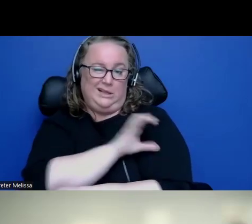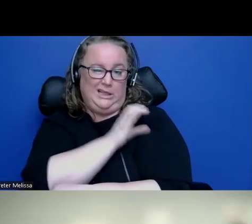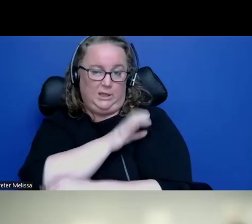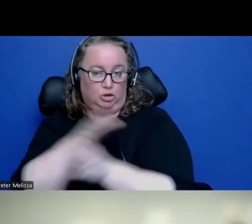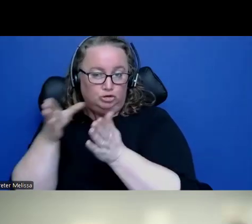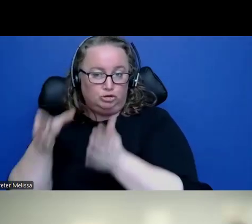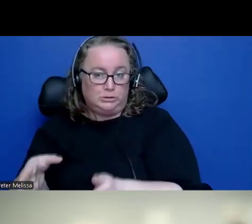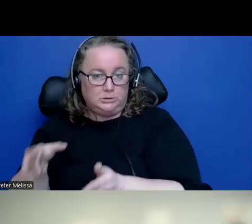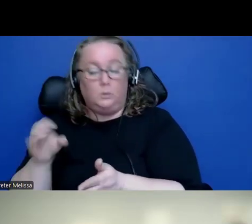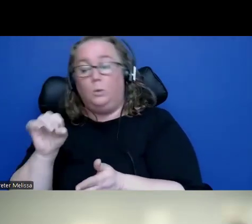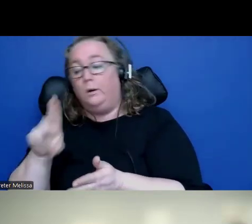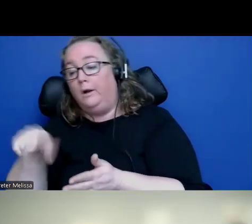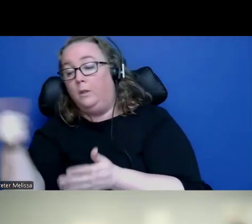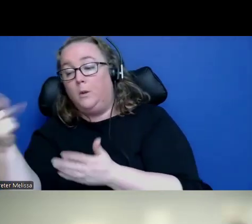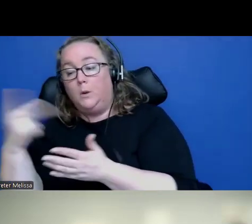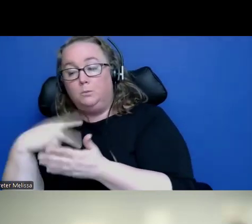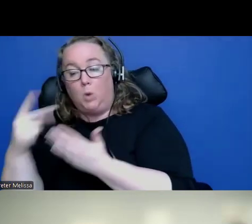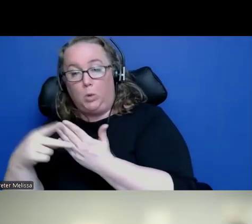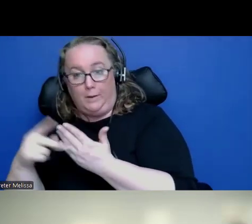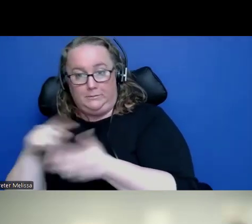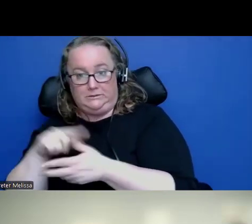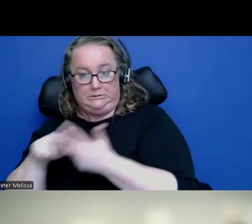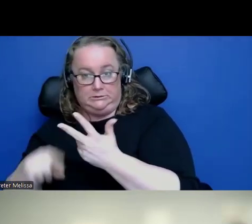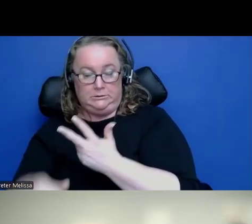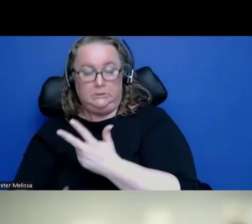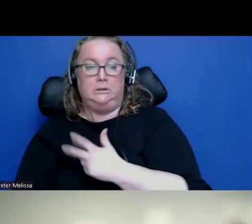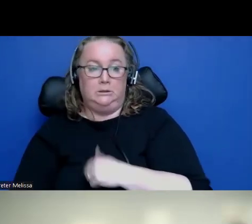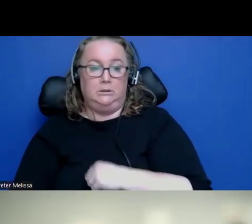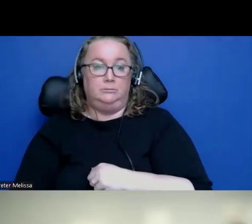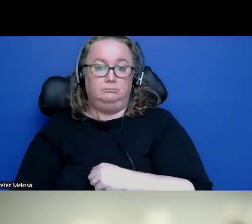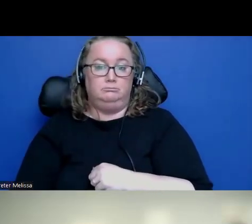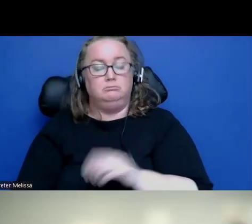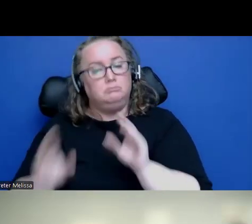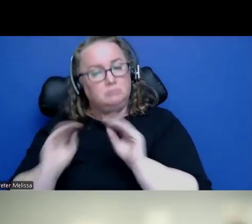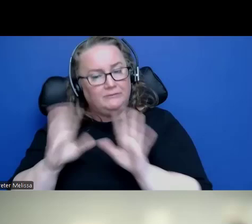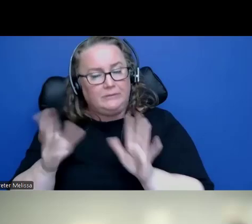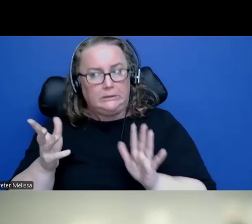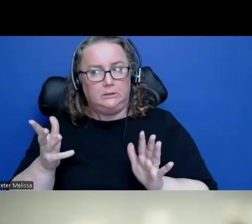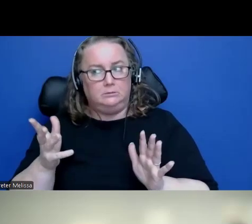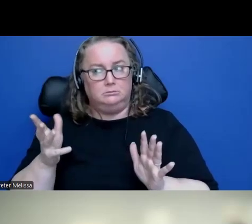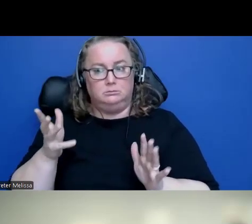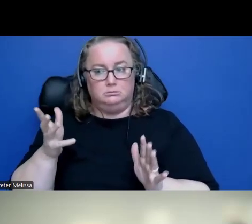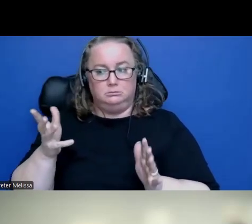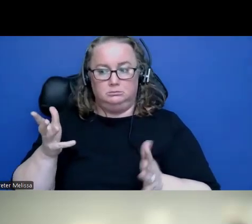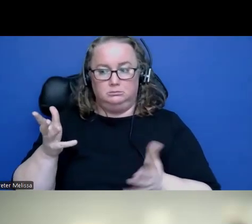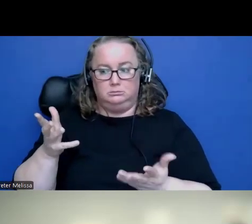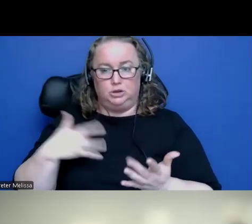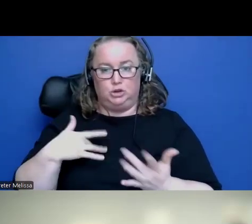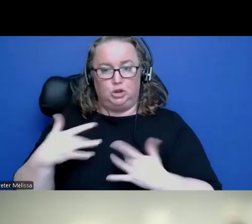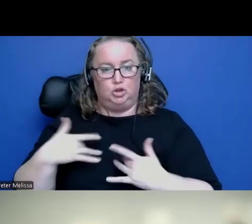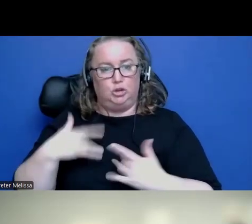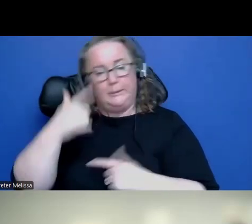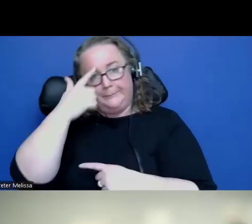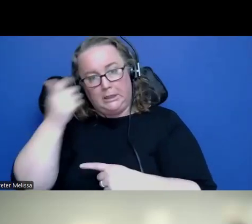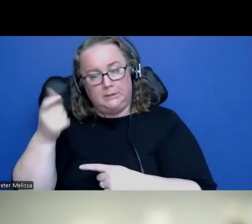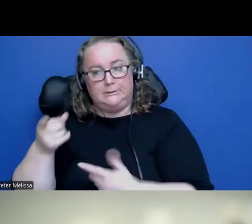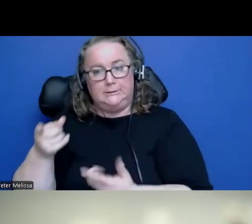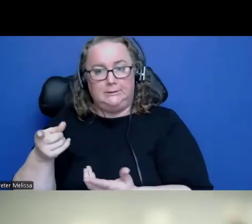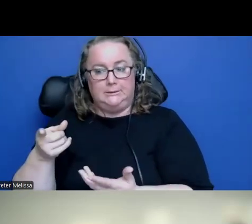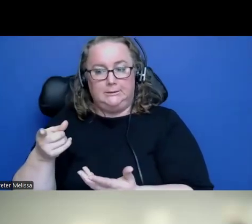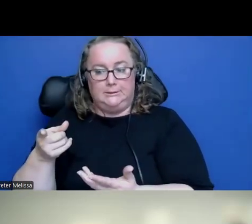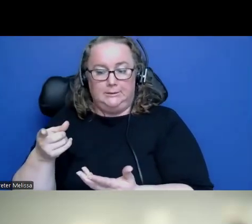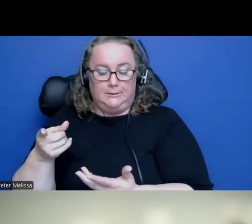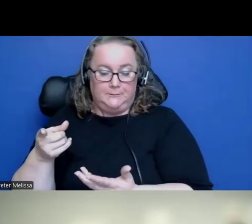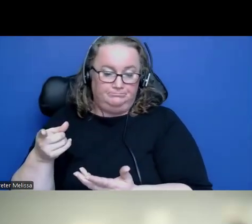other programming options. This is cause for concern, given that it is